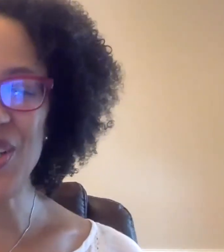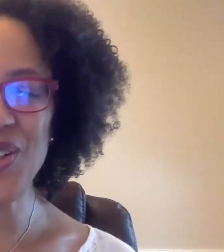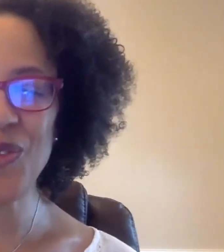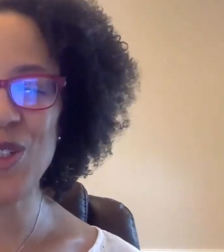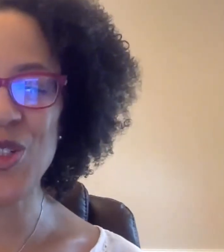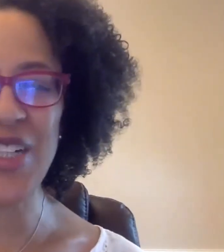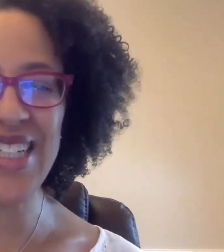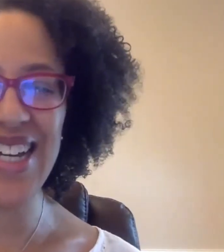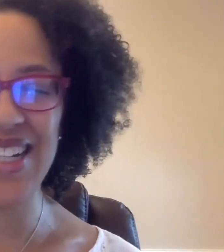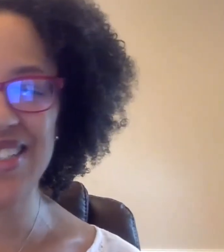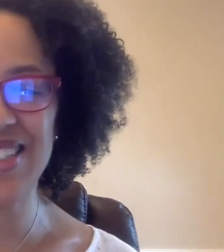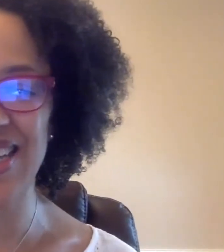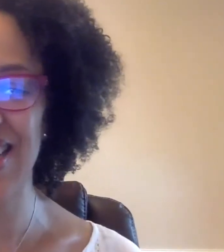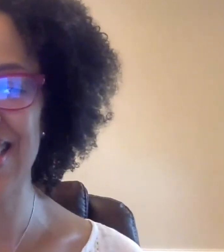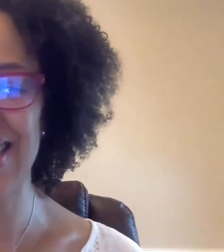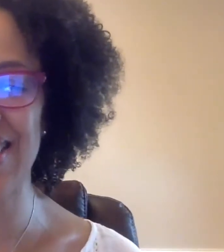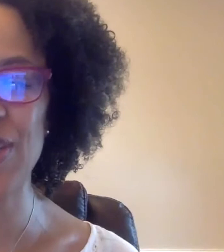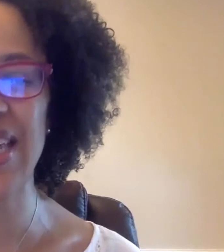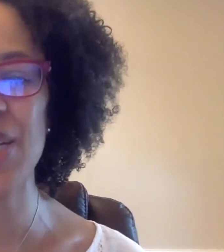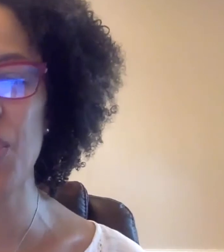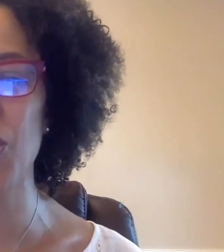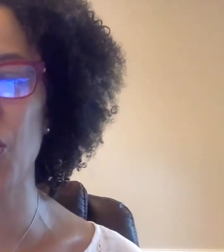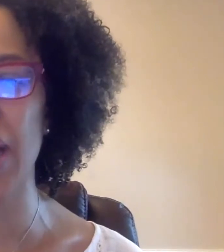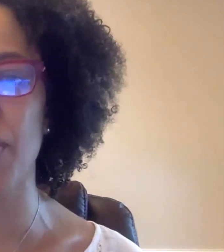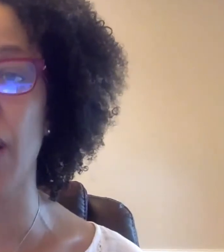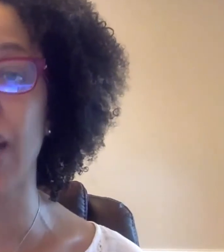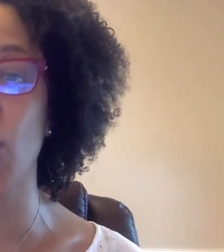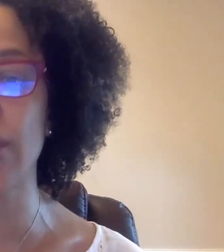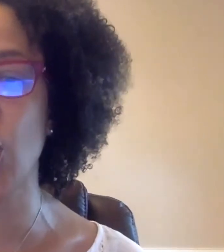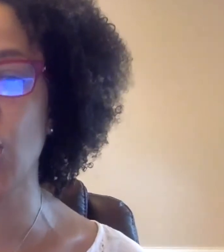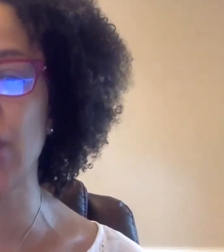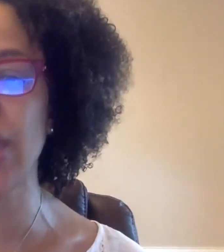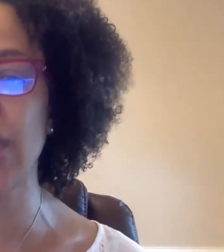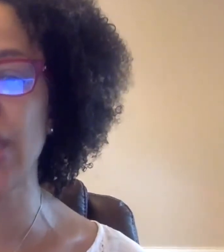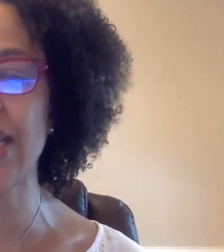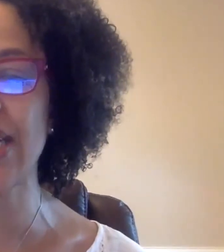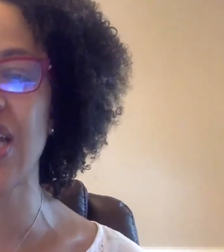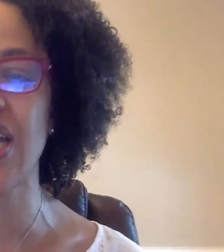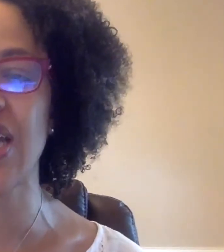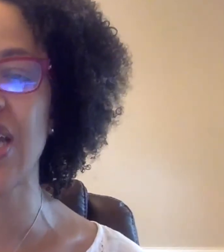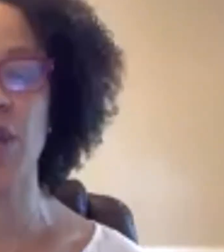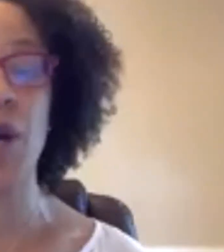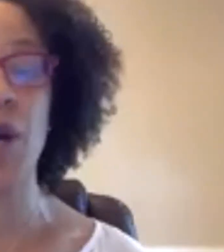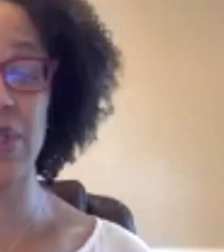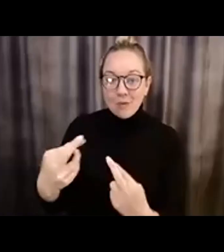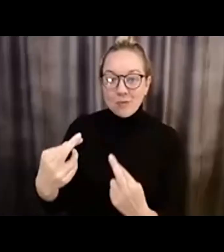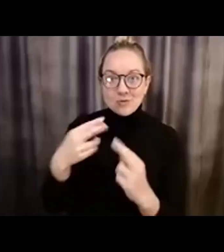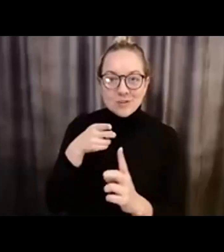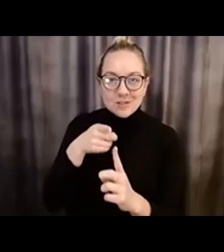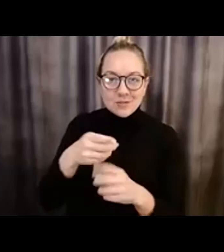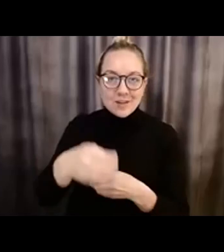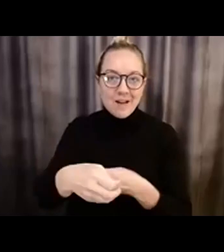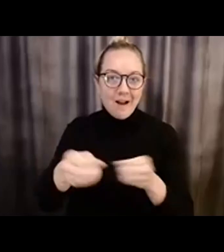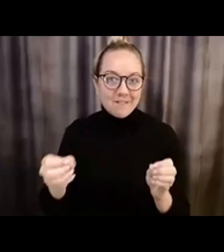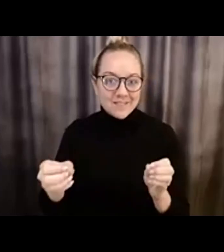Thank you for joining us for today's program about returning to the office, presented